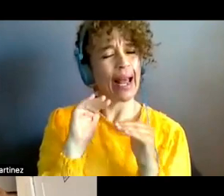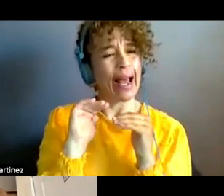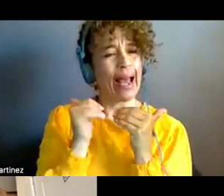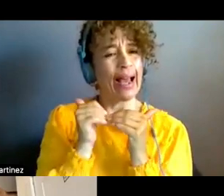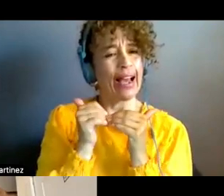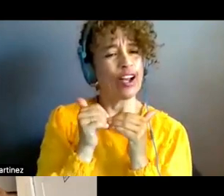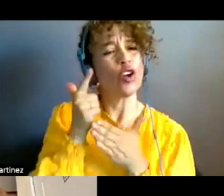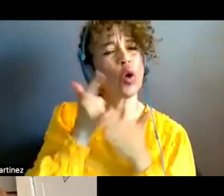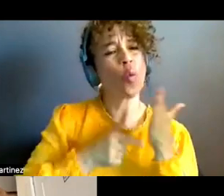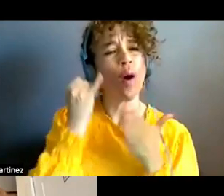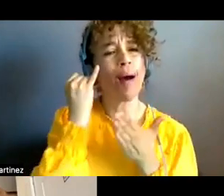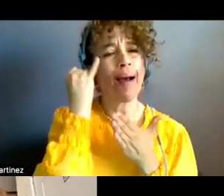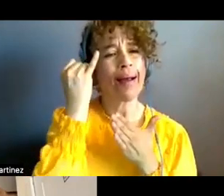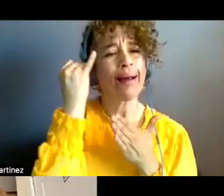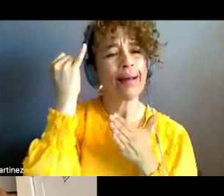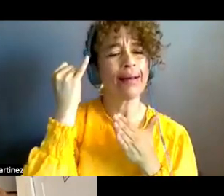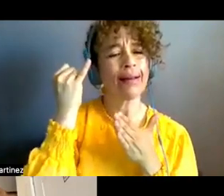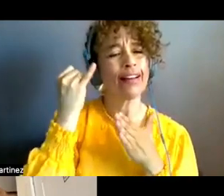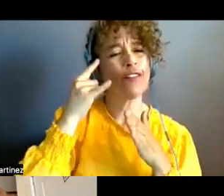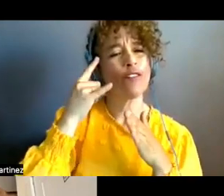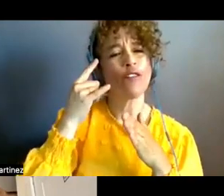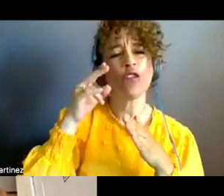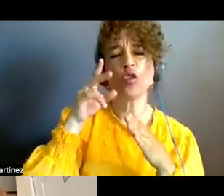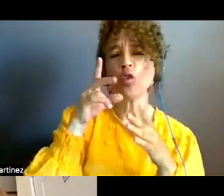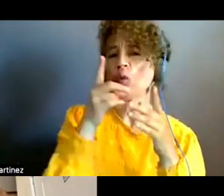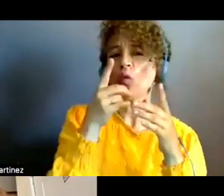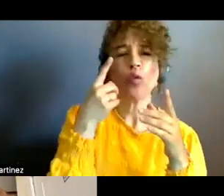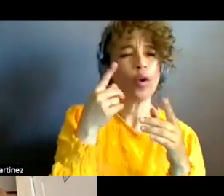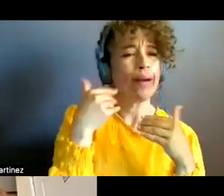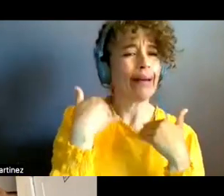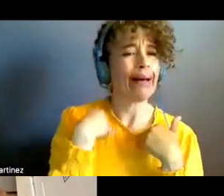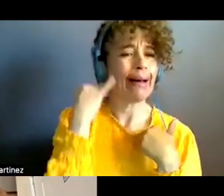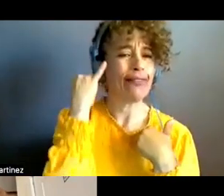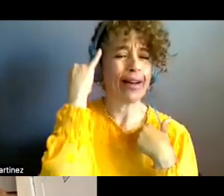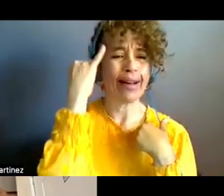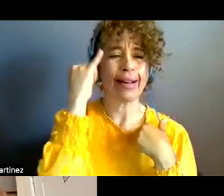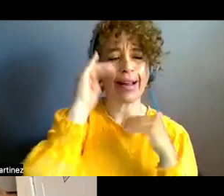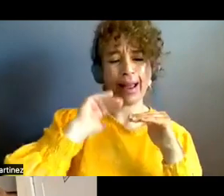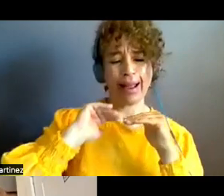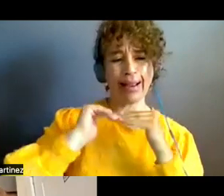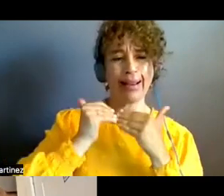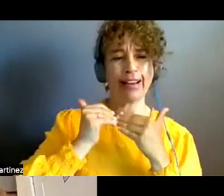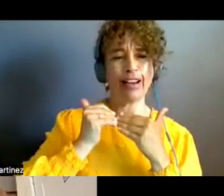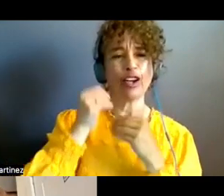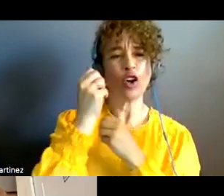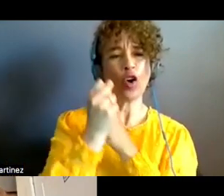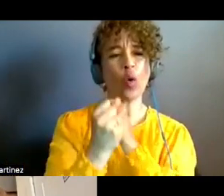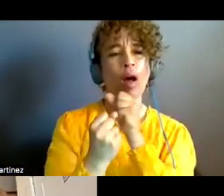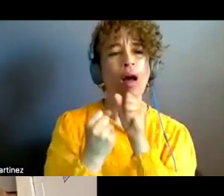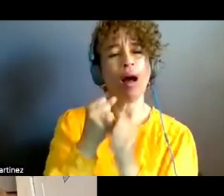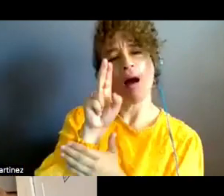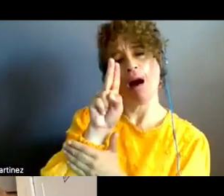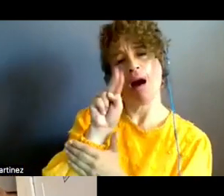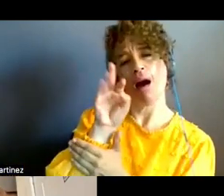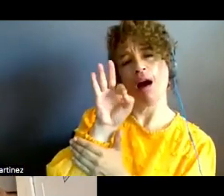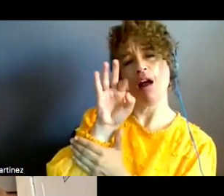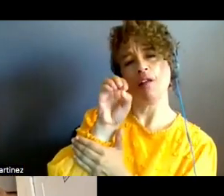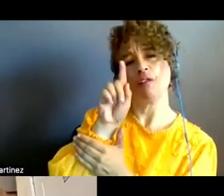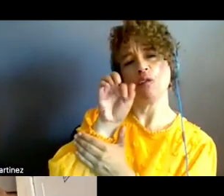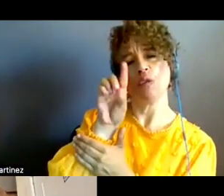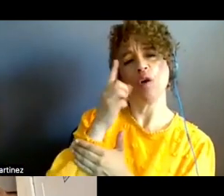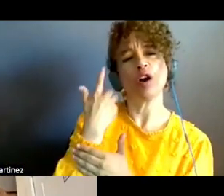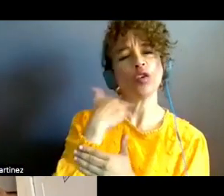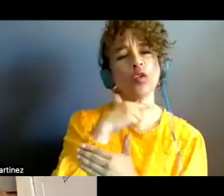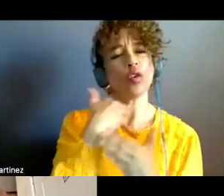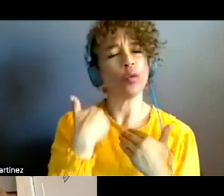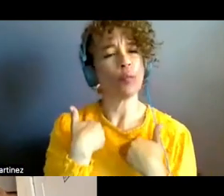what's your idea of a theme for the year? Or do you have an idea of how the year is going to unfold? So we don't really